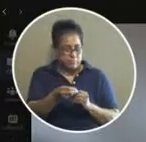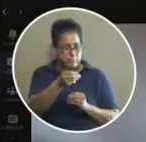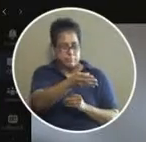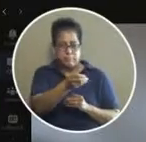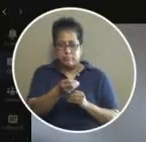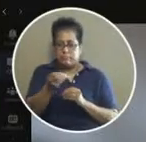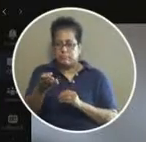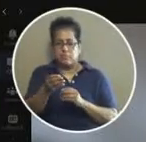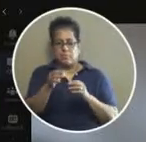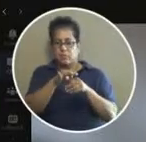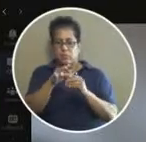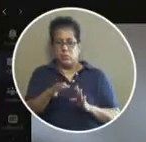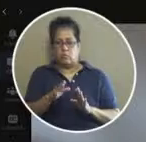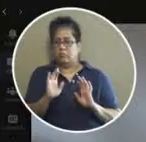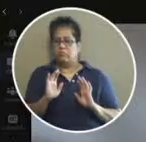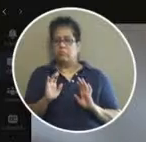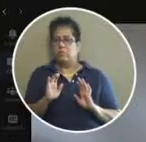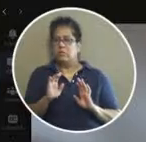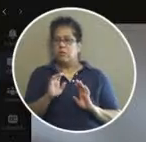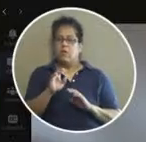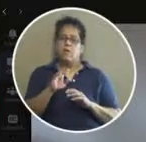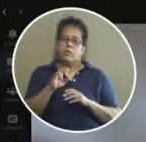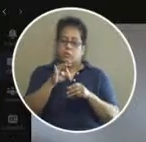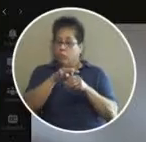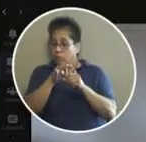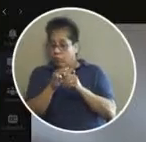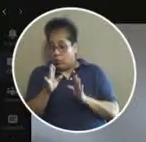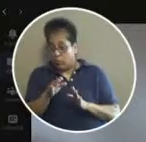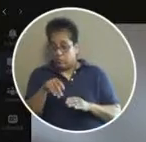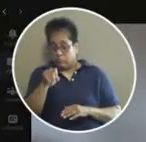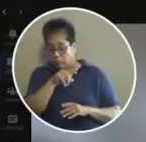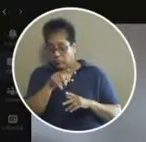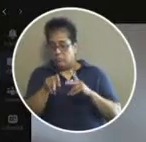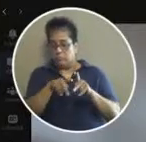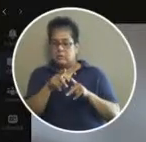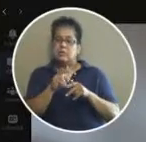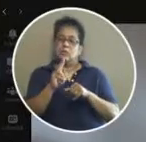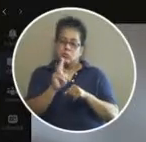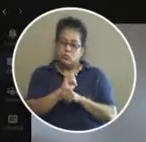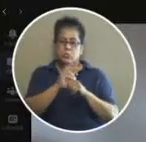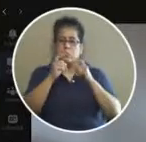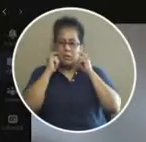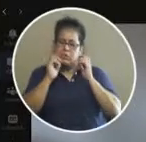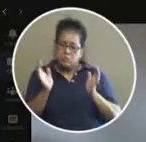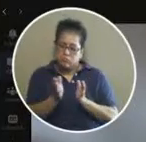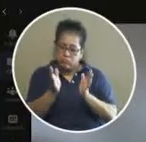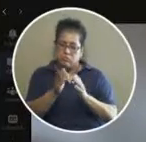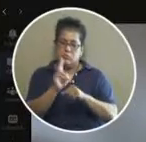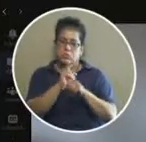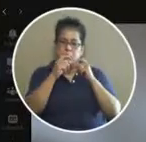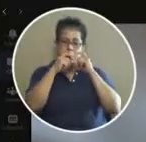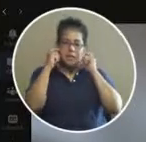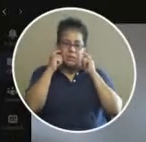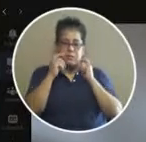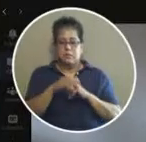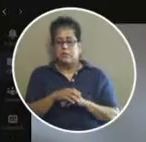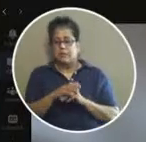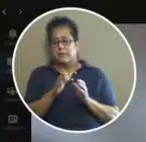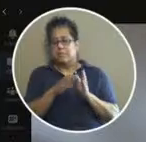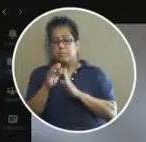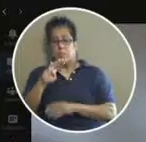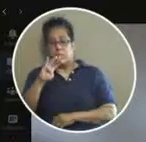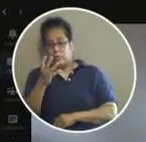voters. All voters are very strongly encouraged to wear masks. 4th of July coming